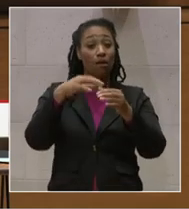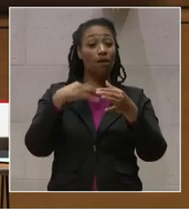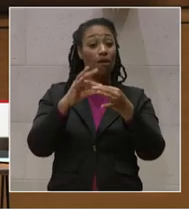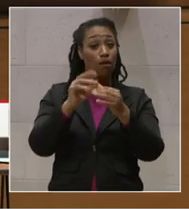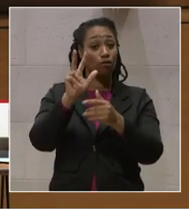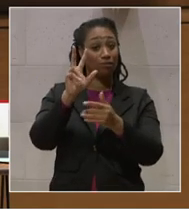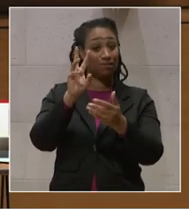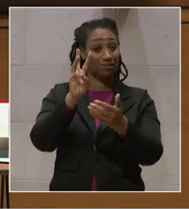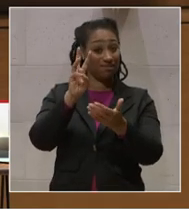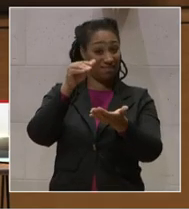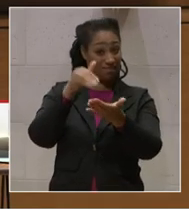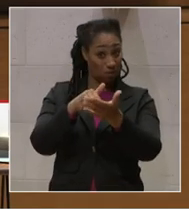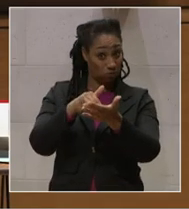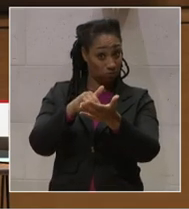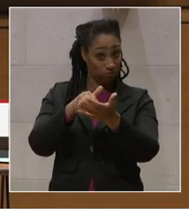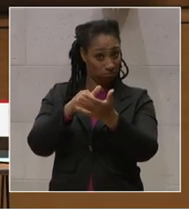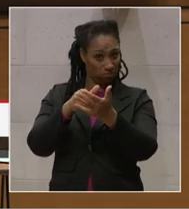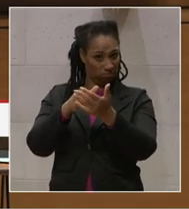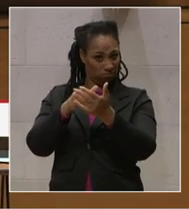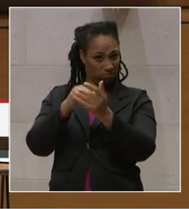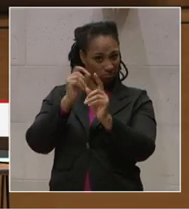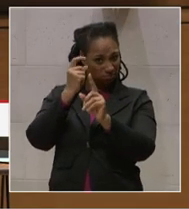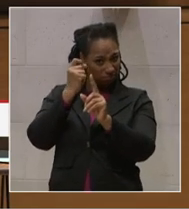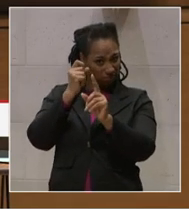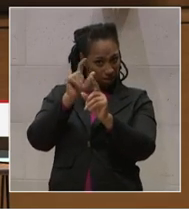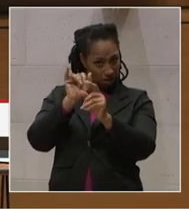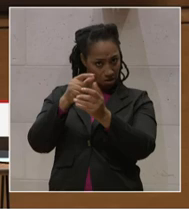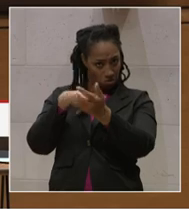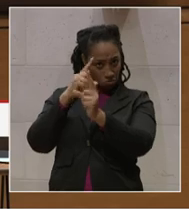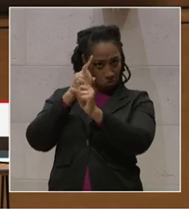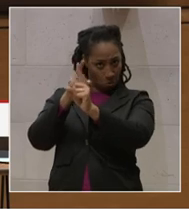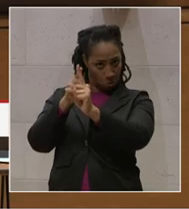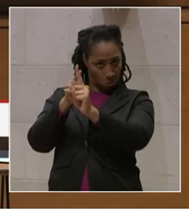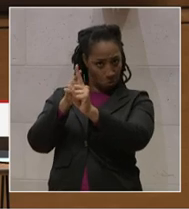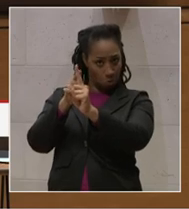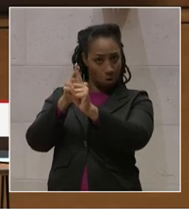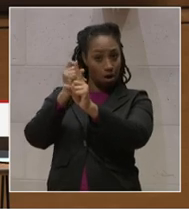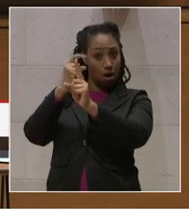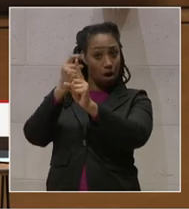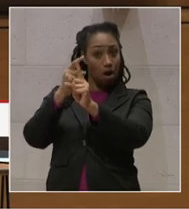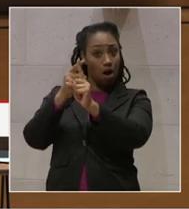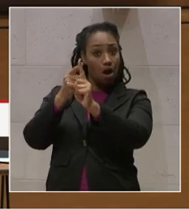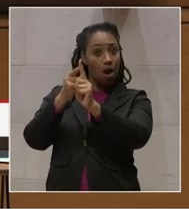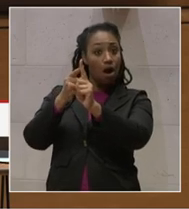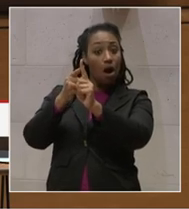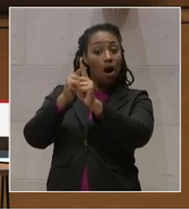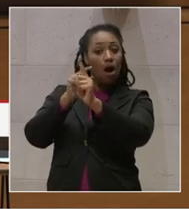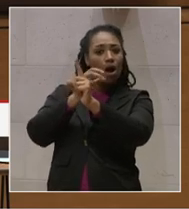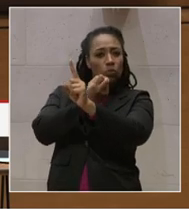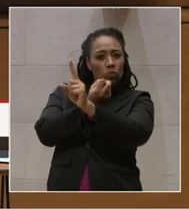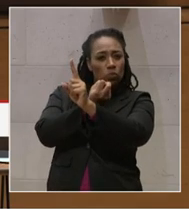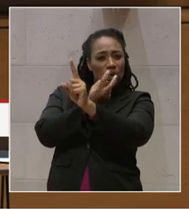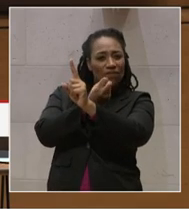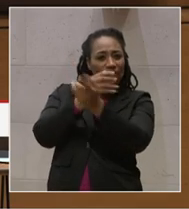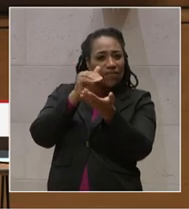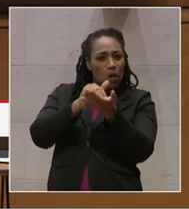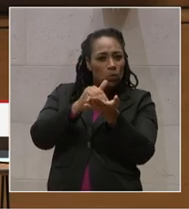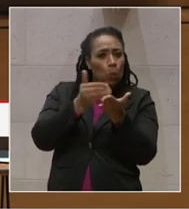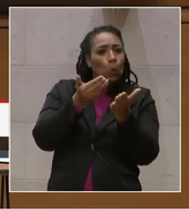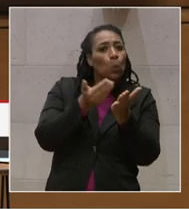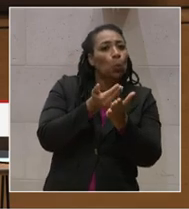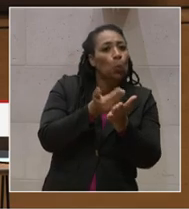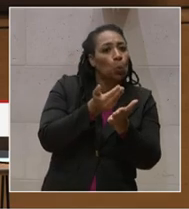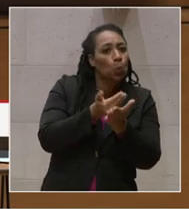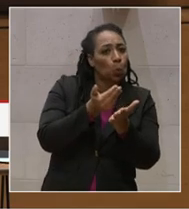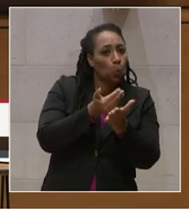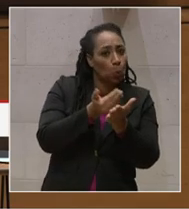achieving 12,000 new affordable housing units as well. So very focused on new production. Colleen could lead a conversation about